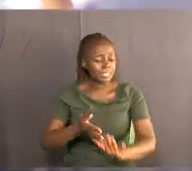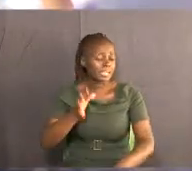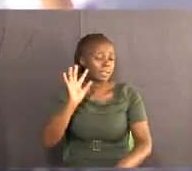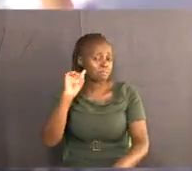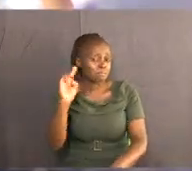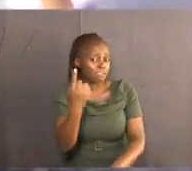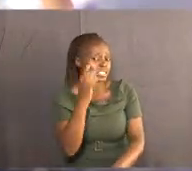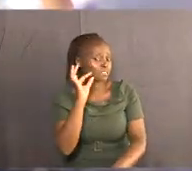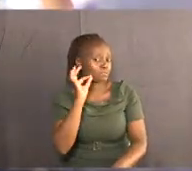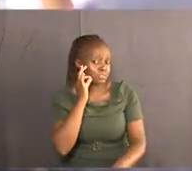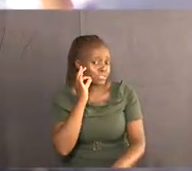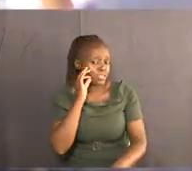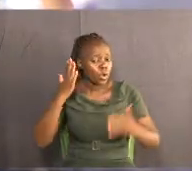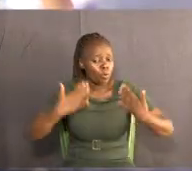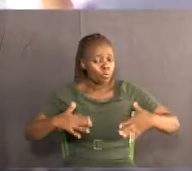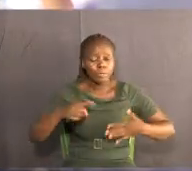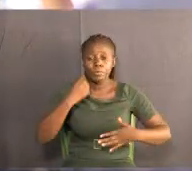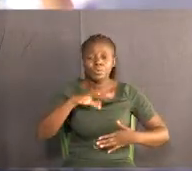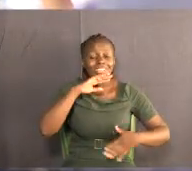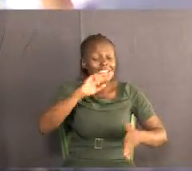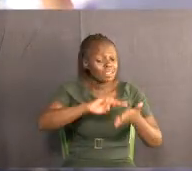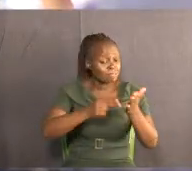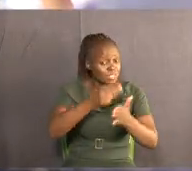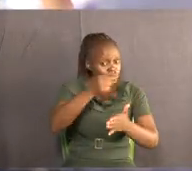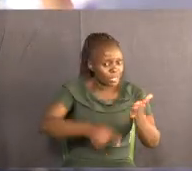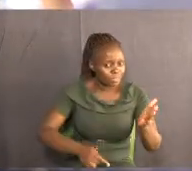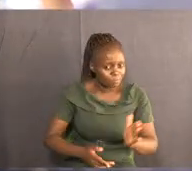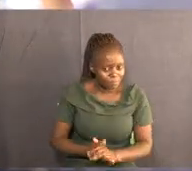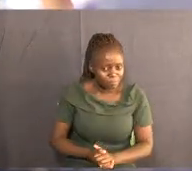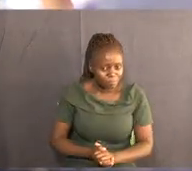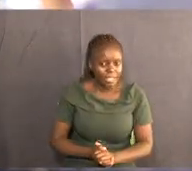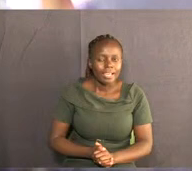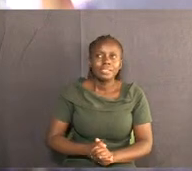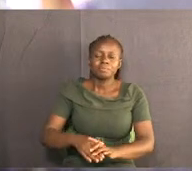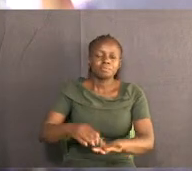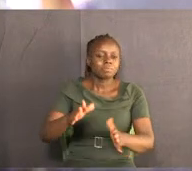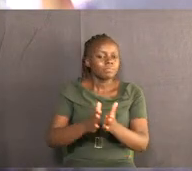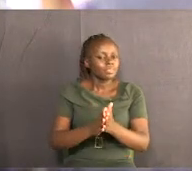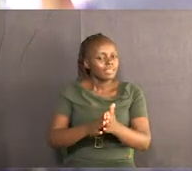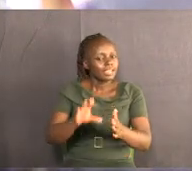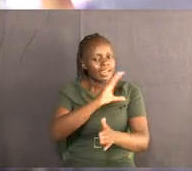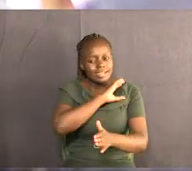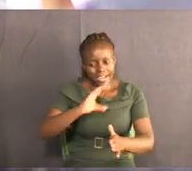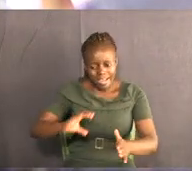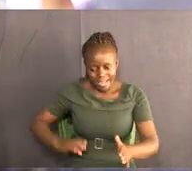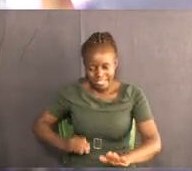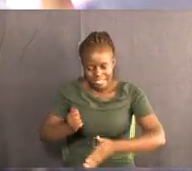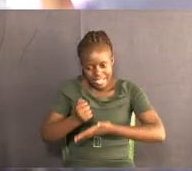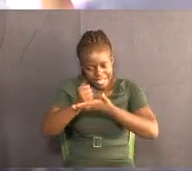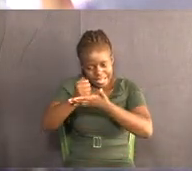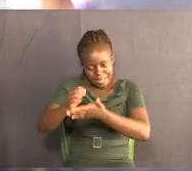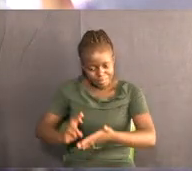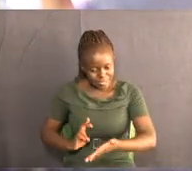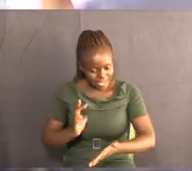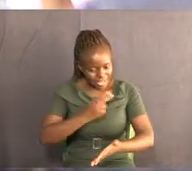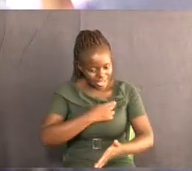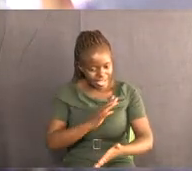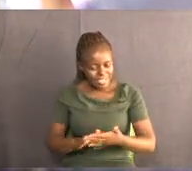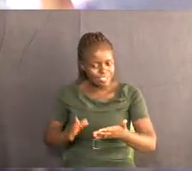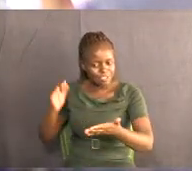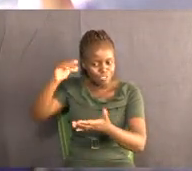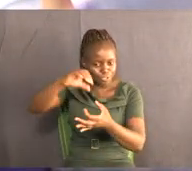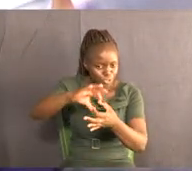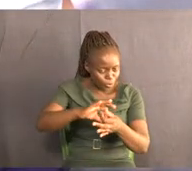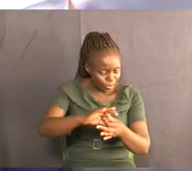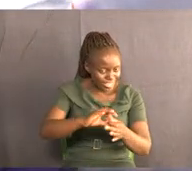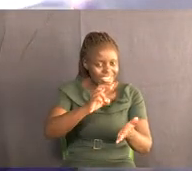asleep, or those who have died, what he simply means is that he is our entrance fee to the resurrection. He's simply saying that Jesus Christ